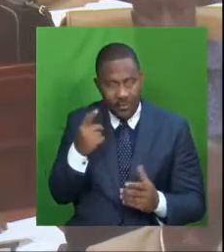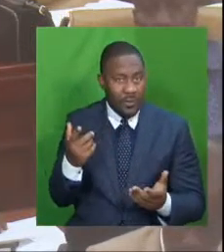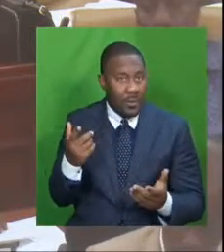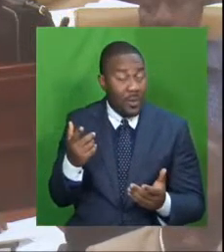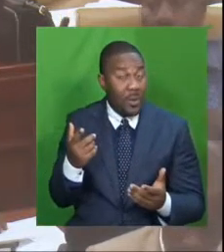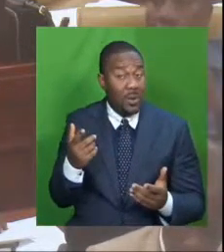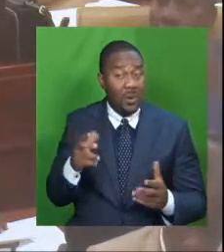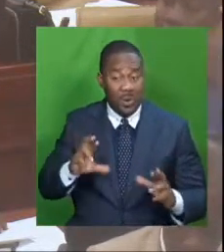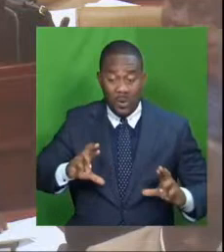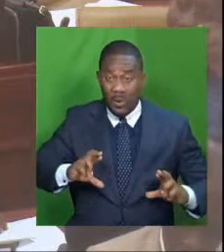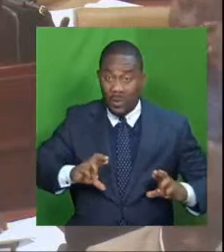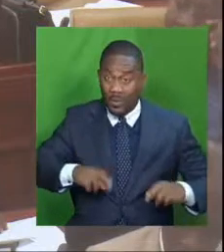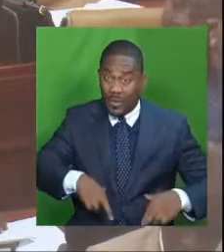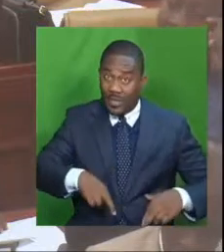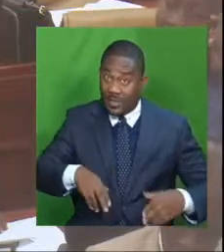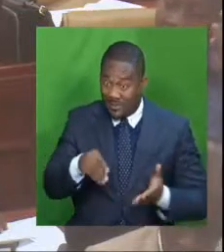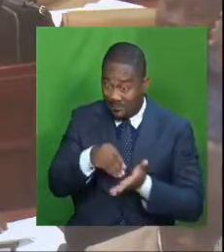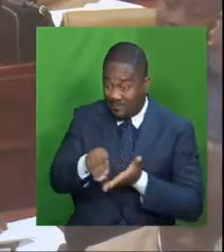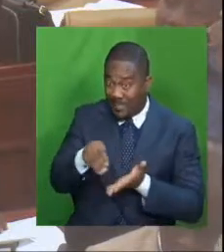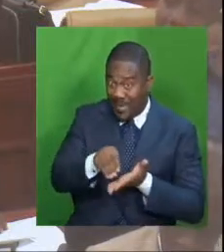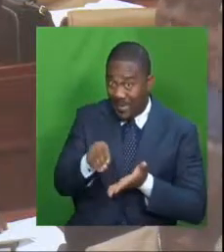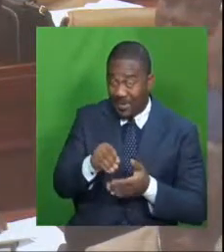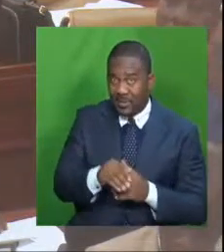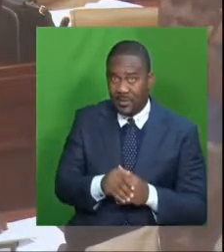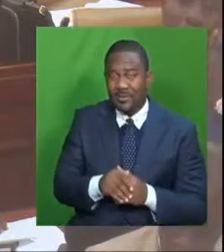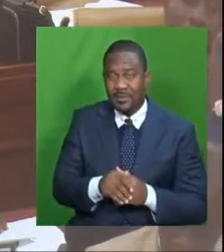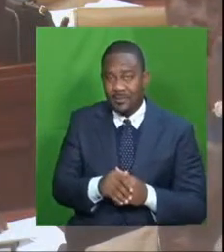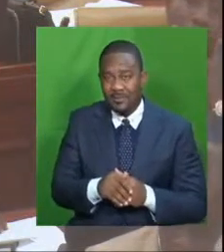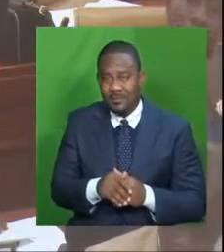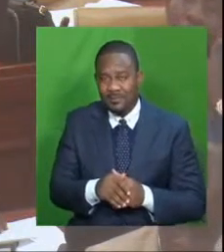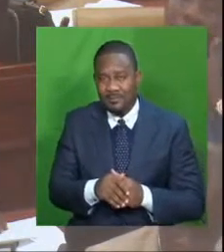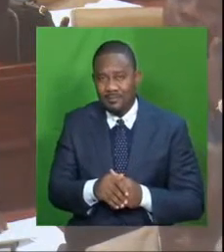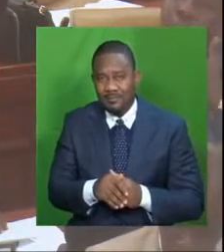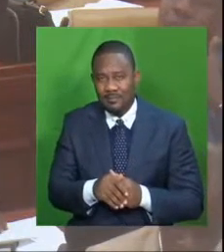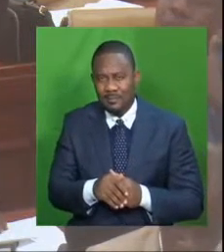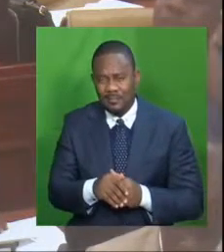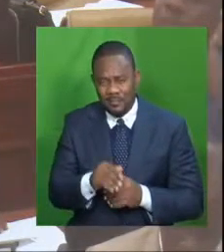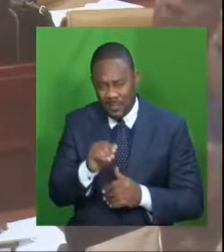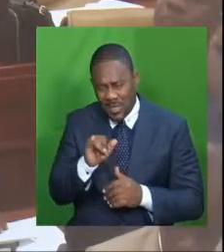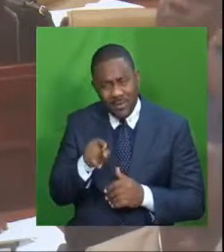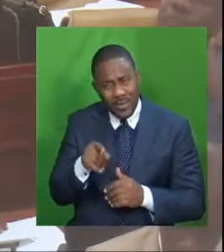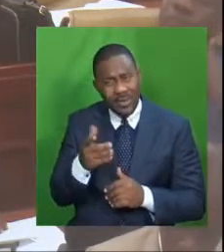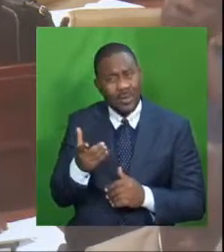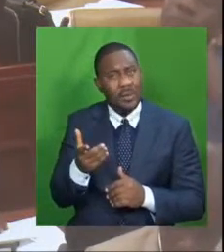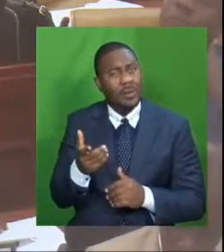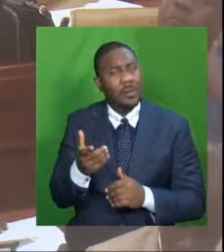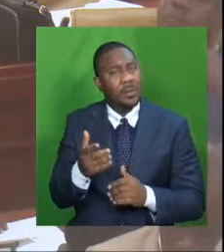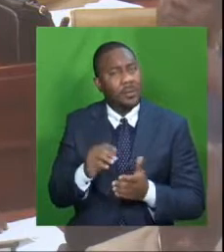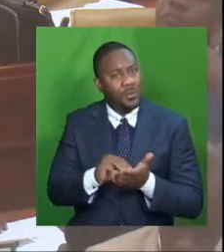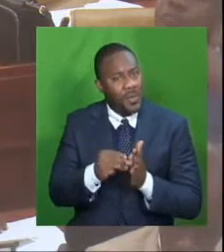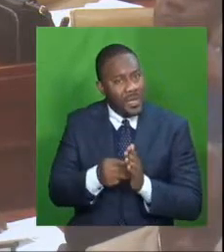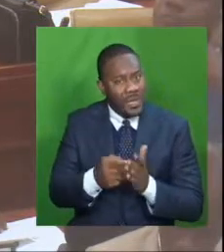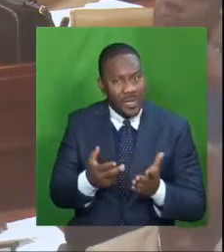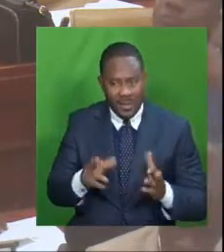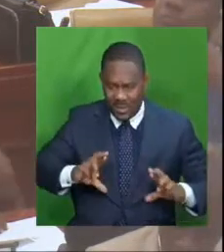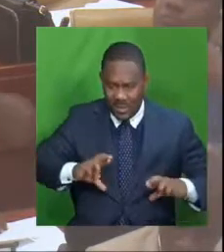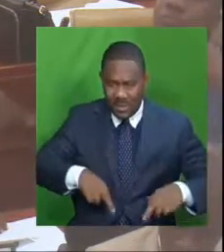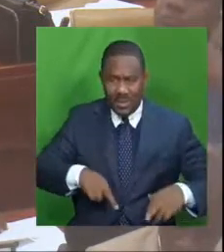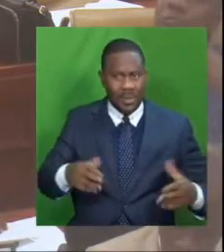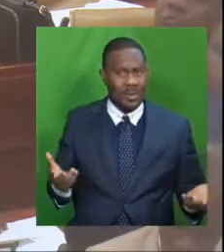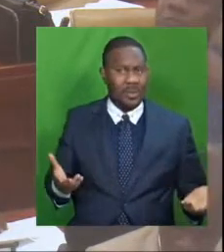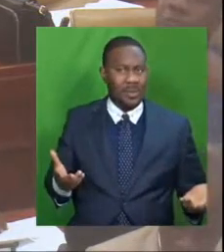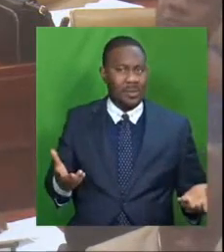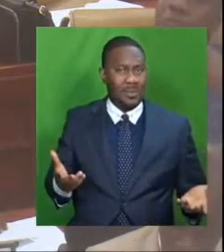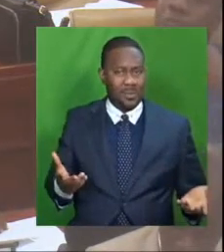Mr. Speaker, sadly, when this bill passes, it will mean that you are taxing pensions, which is against